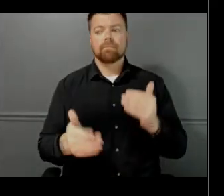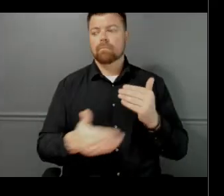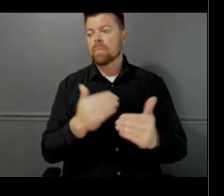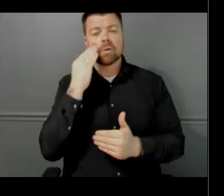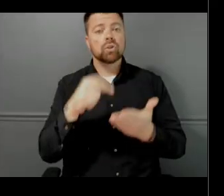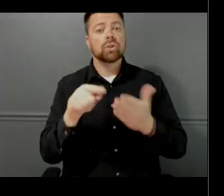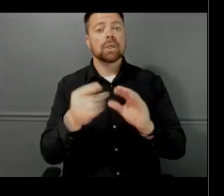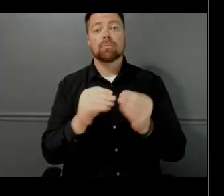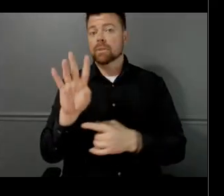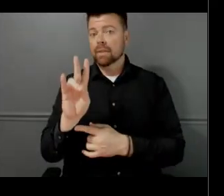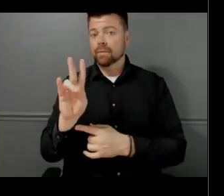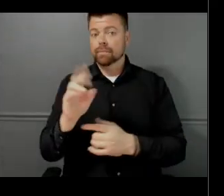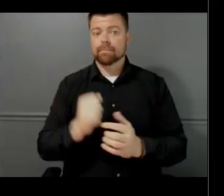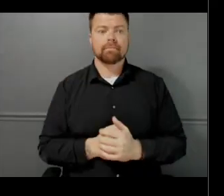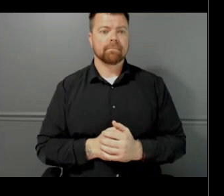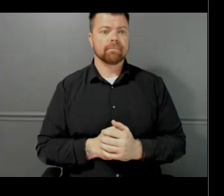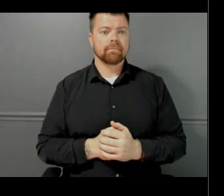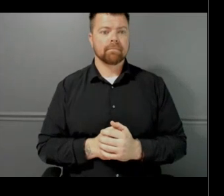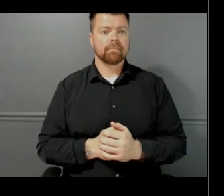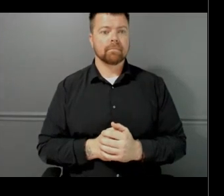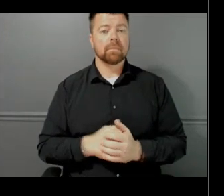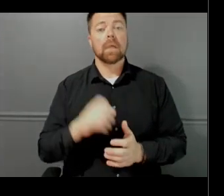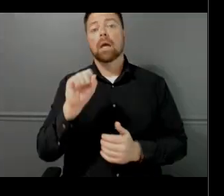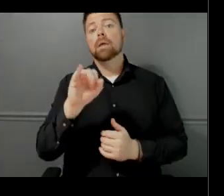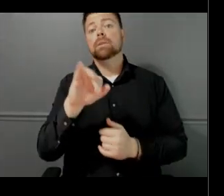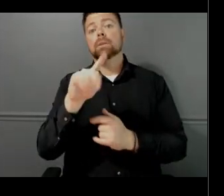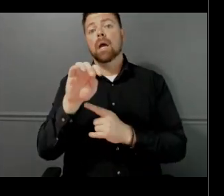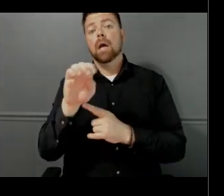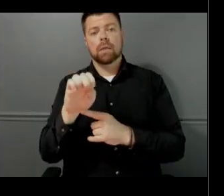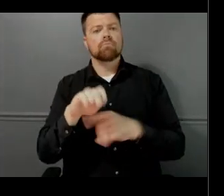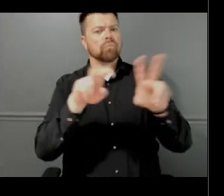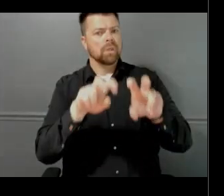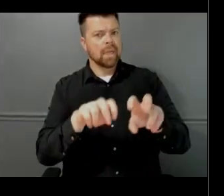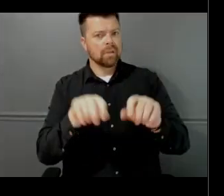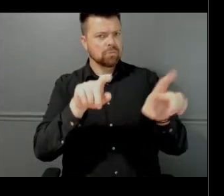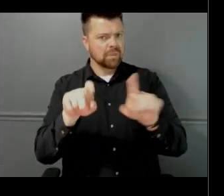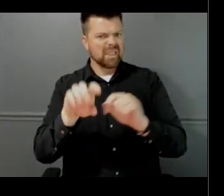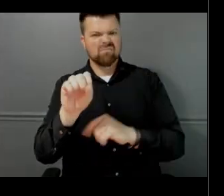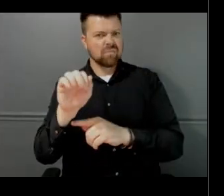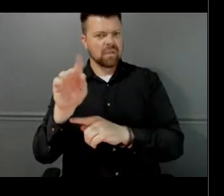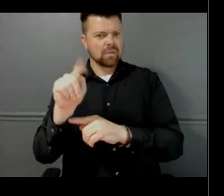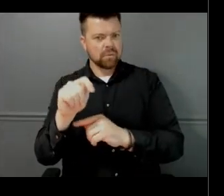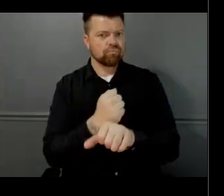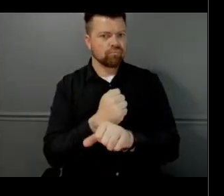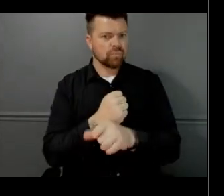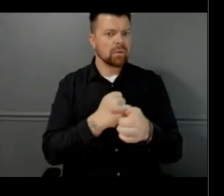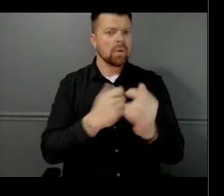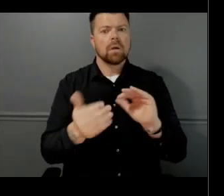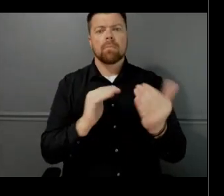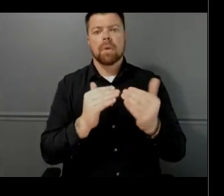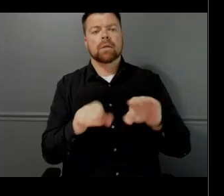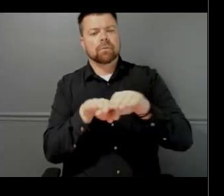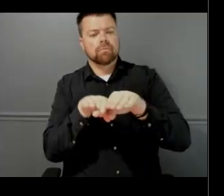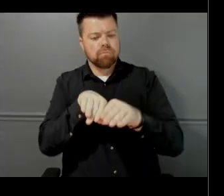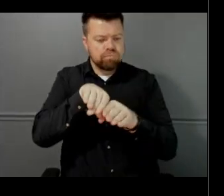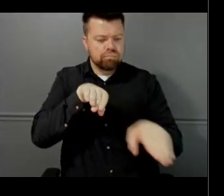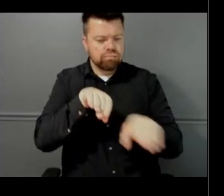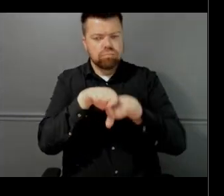7. A site analysis test compares grade differences of the undisturbed